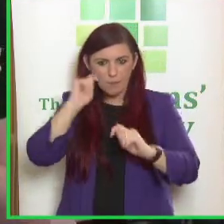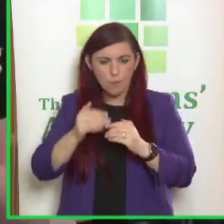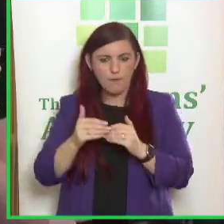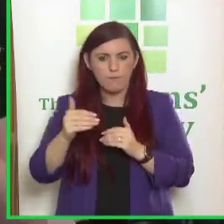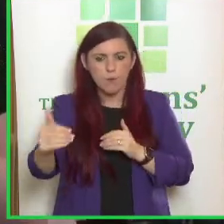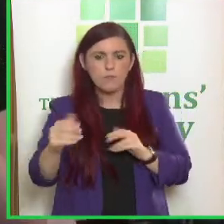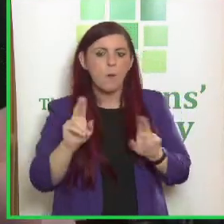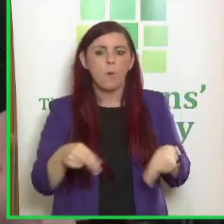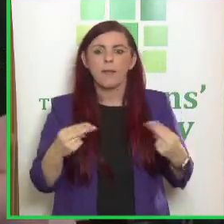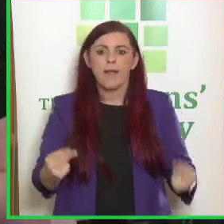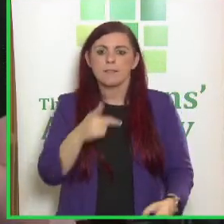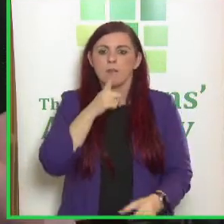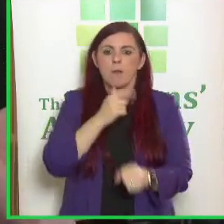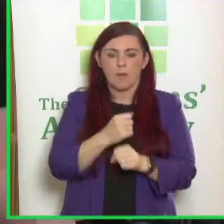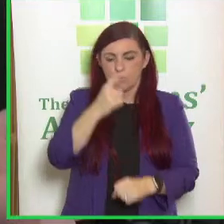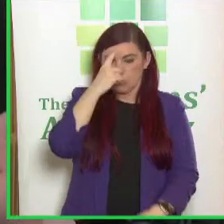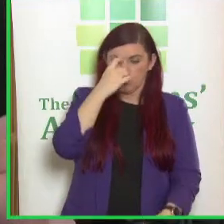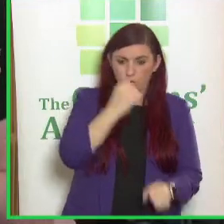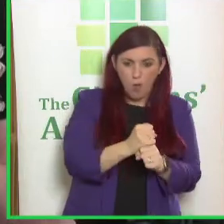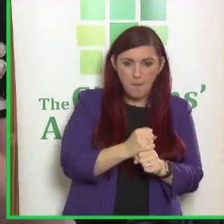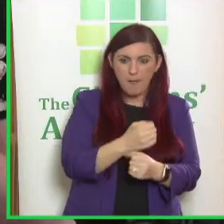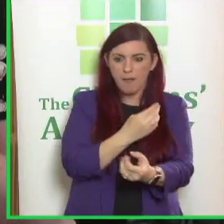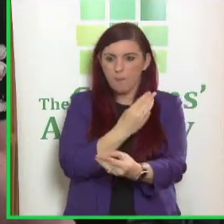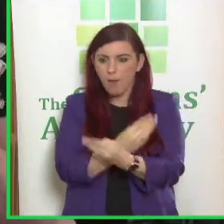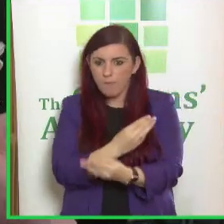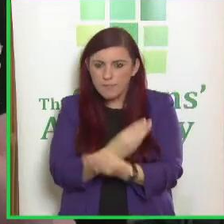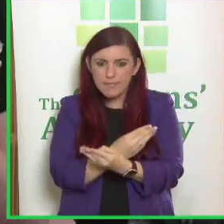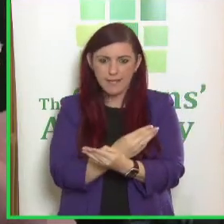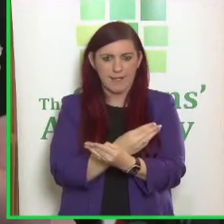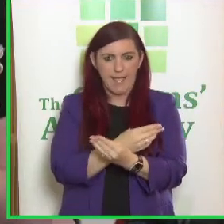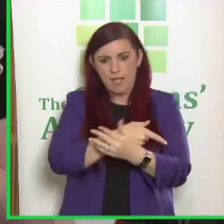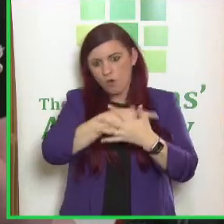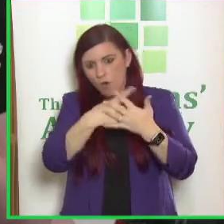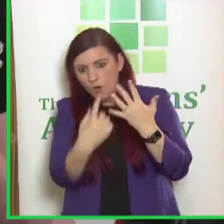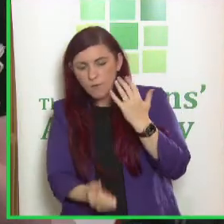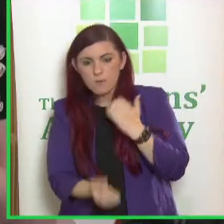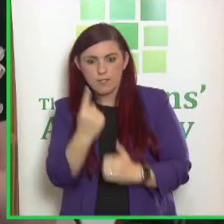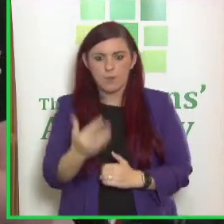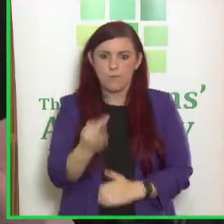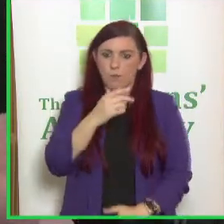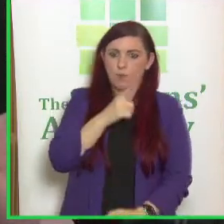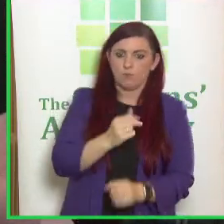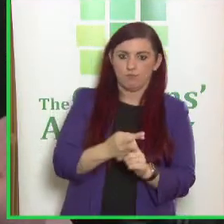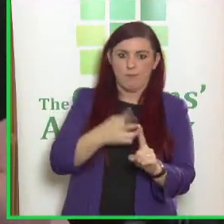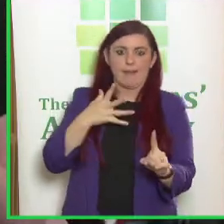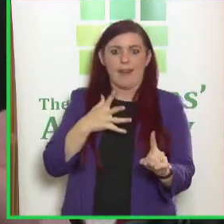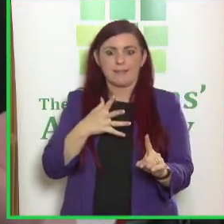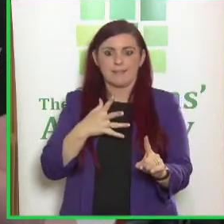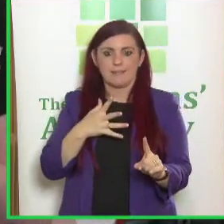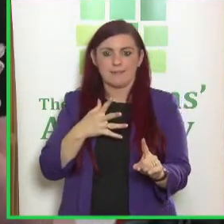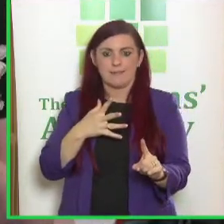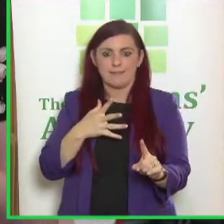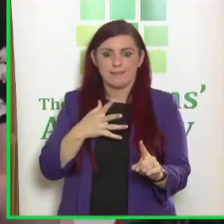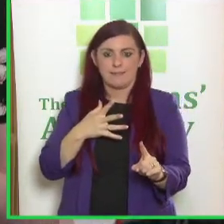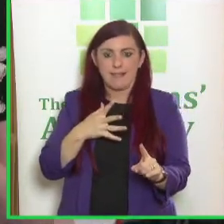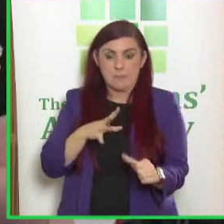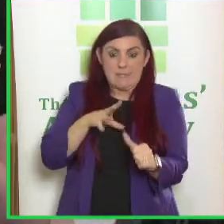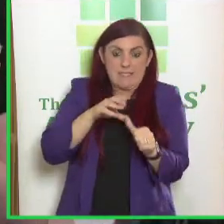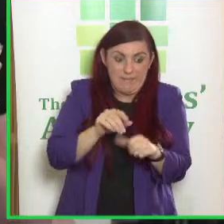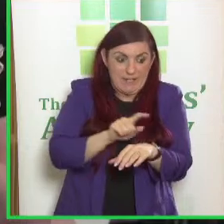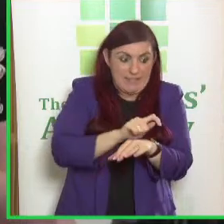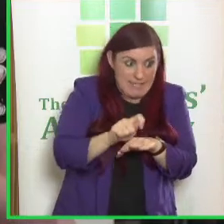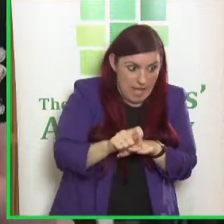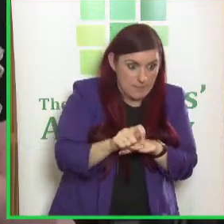suppose, talk about trauma and poverty and all of those issues if we don't recognise that certain types of drugs have a